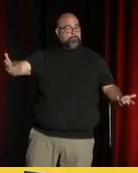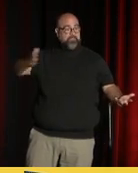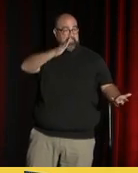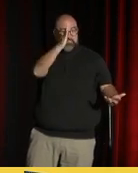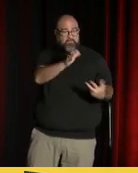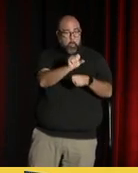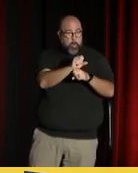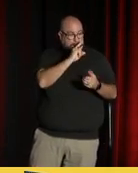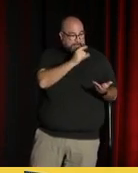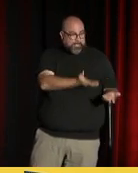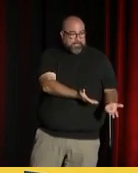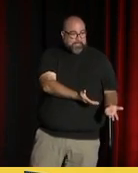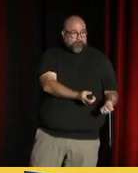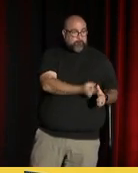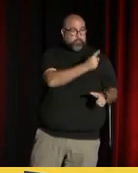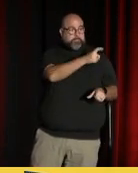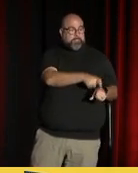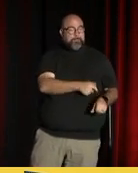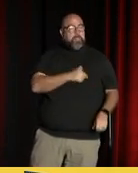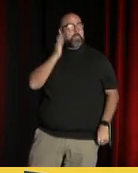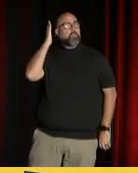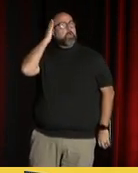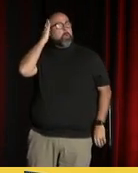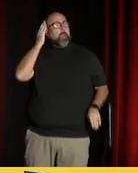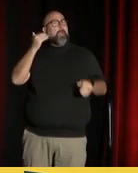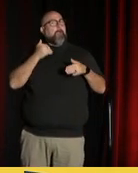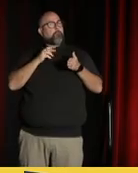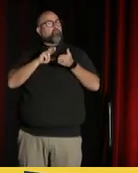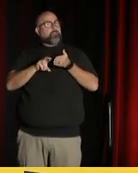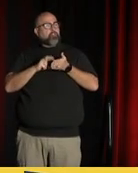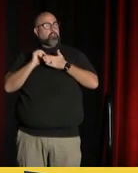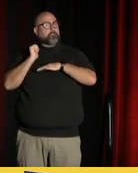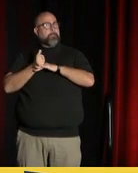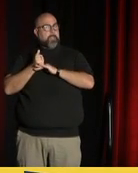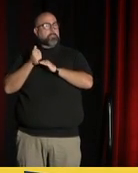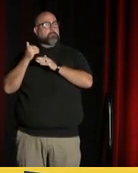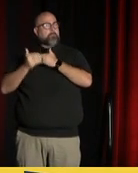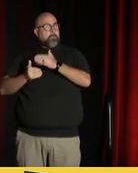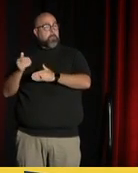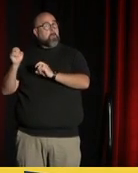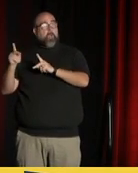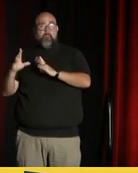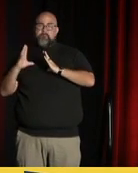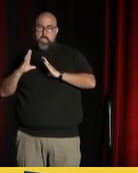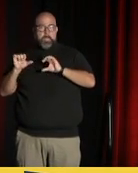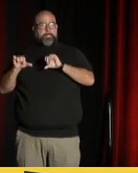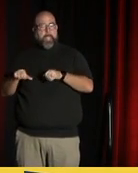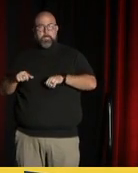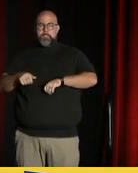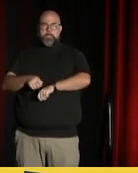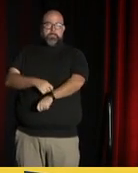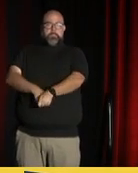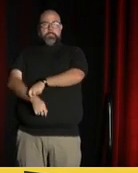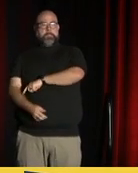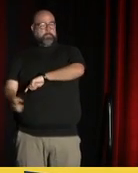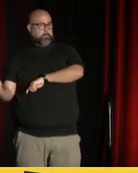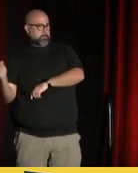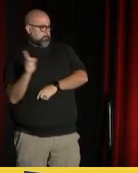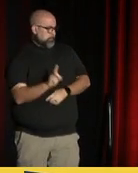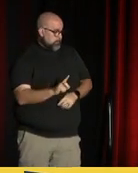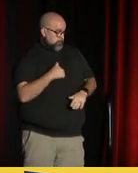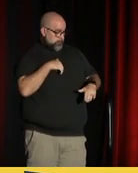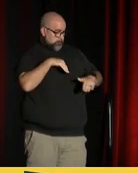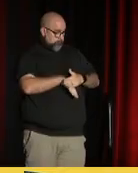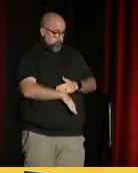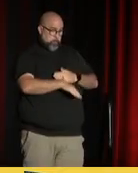worked with kids before, but I knew I had a research-based protocol, so I thought, I can do this. So I walked back into the